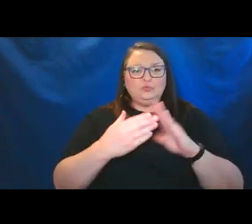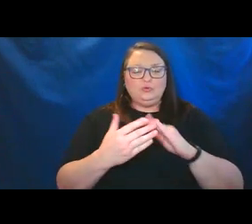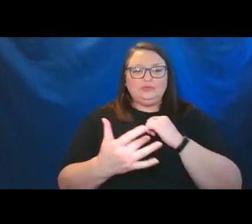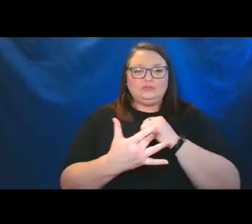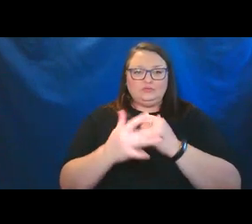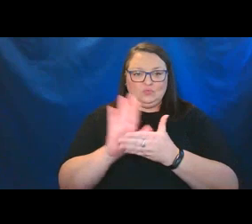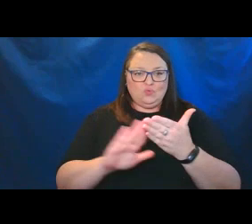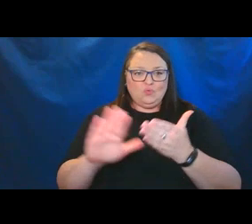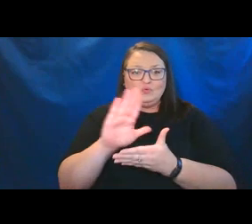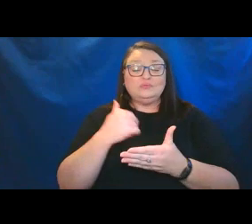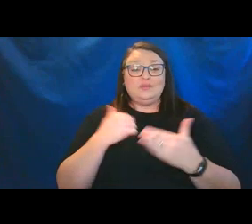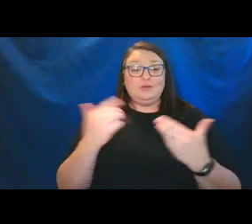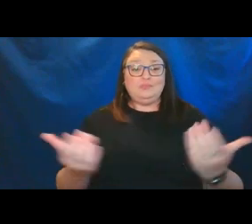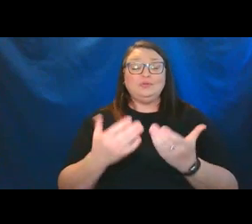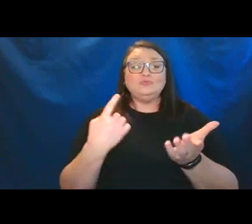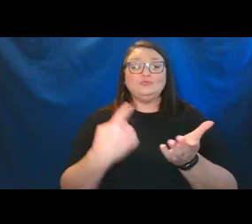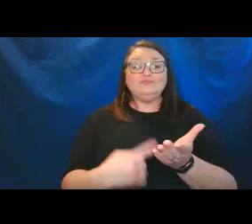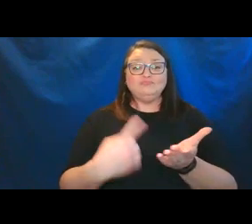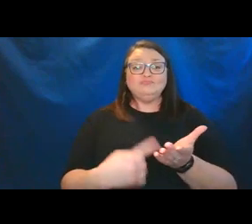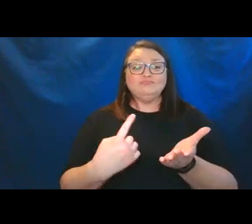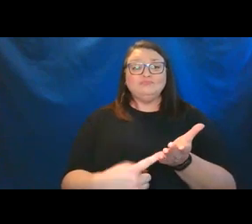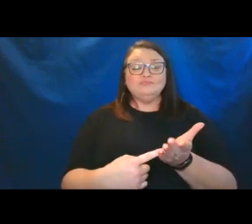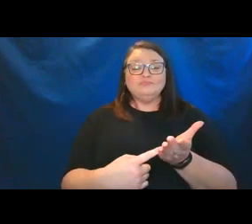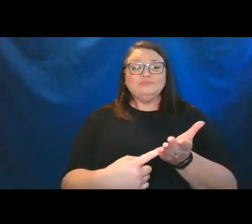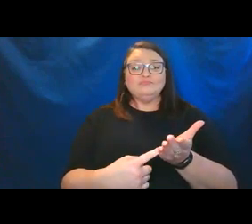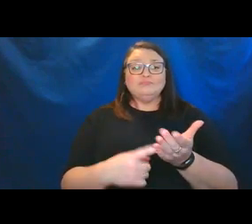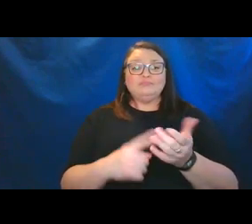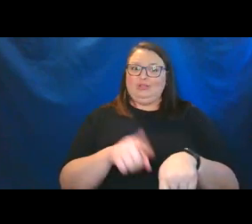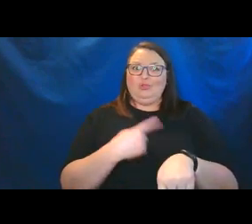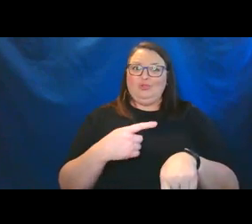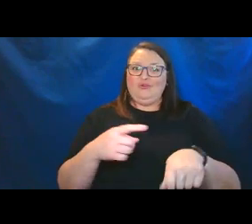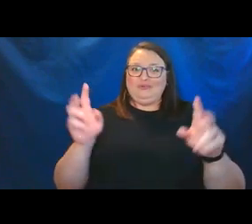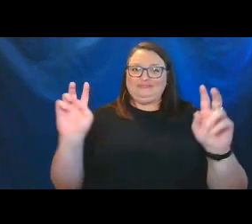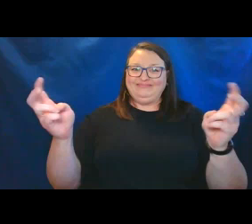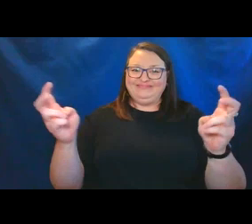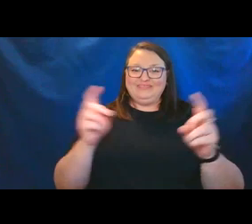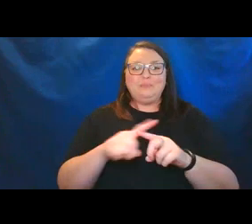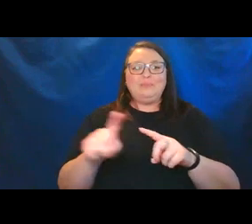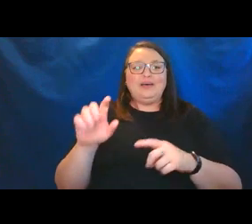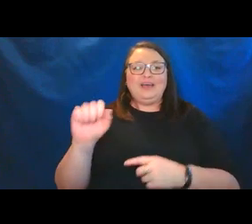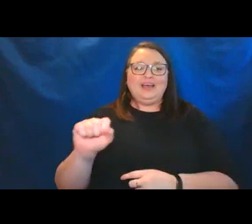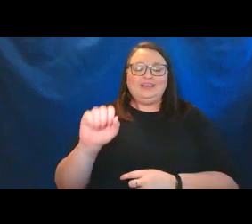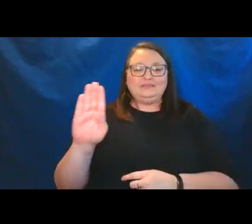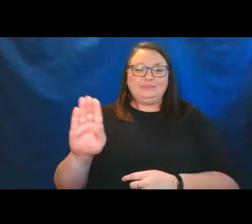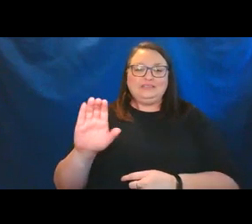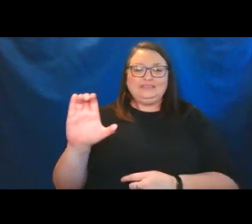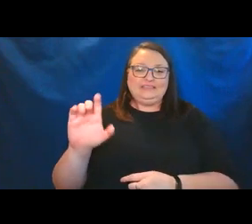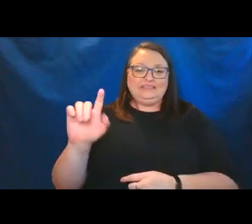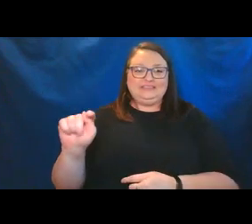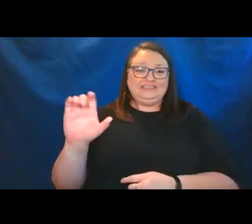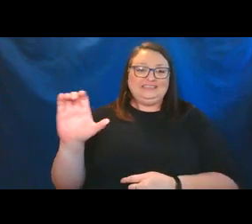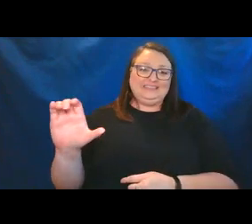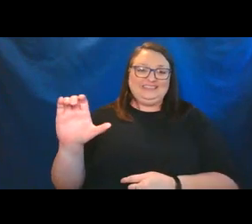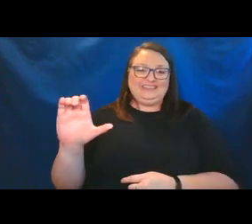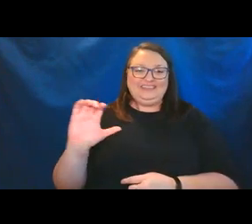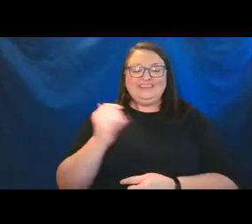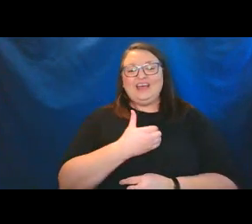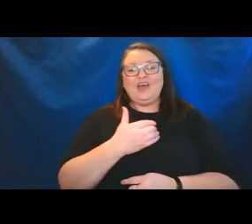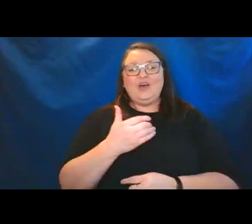here to talk about, it's a very long title, but we go by SBCTC, and our Tribal